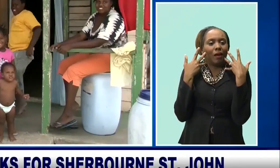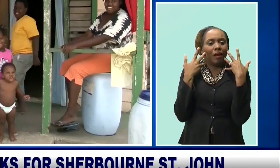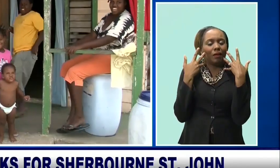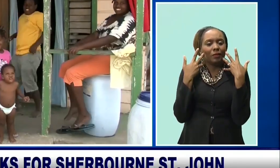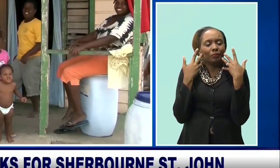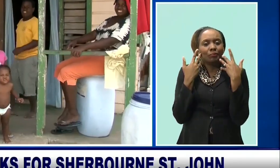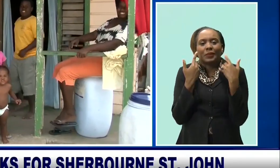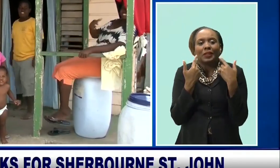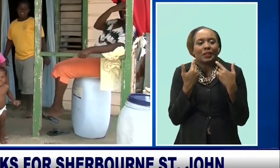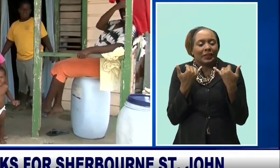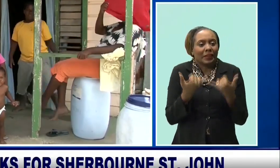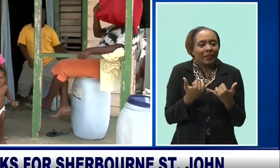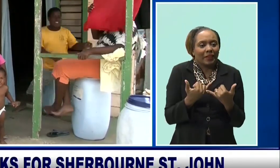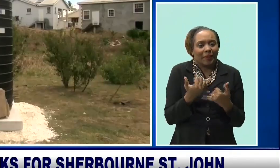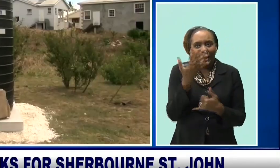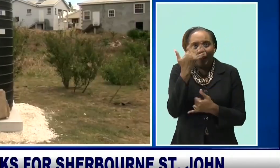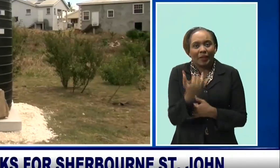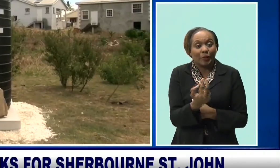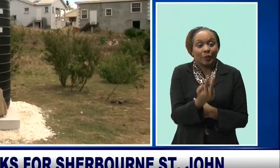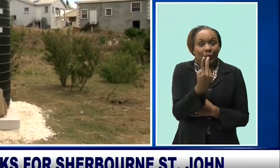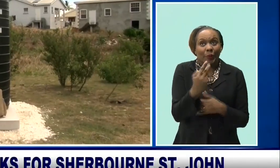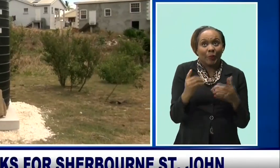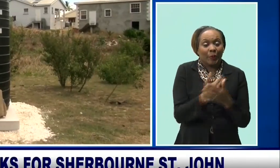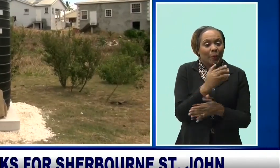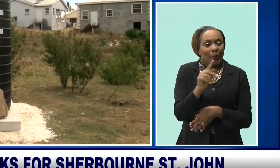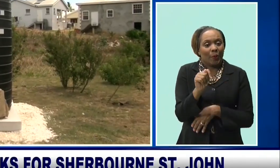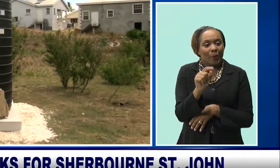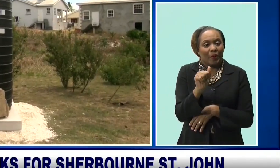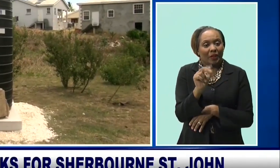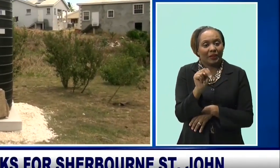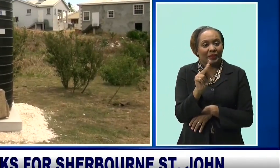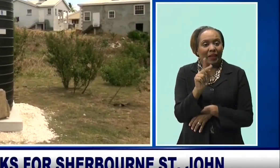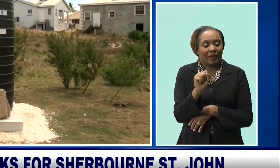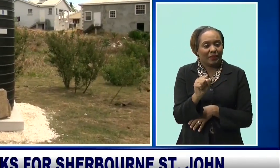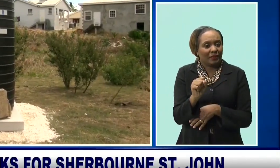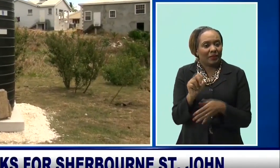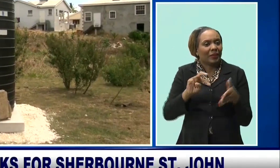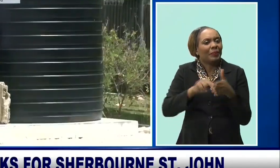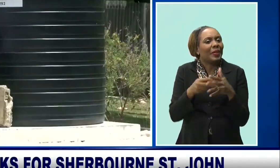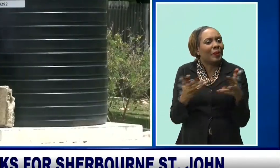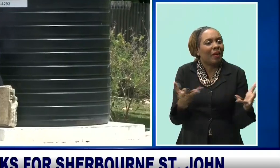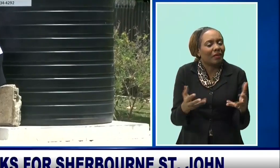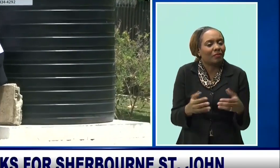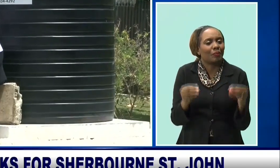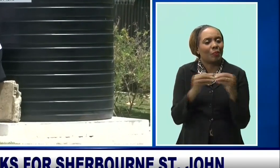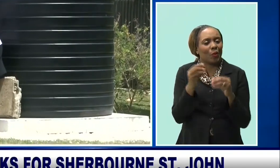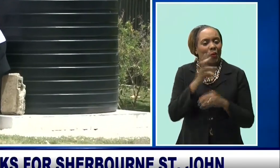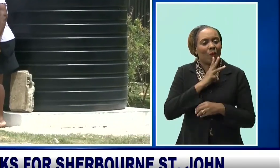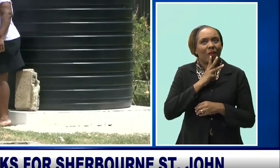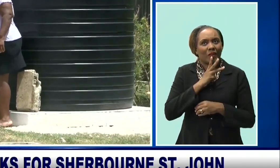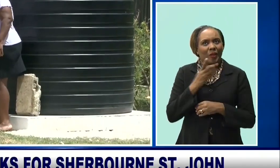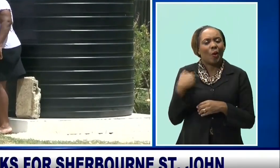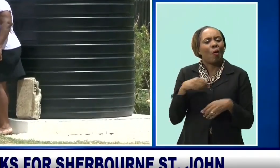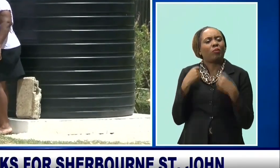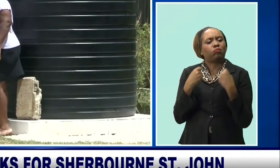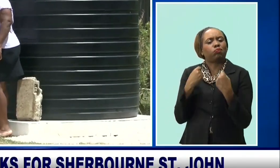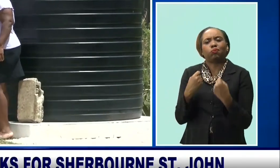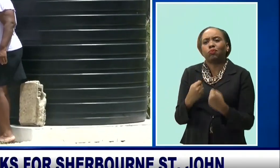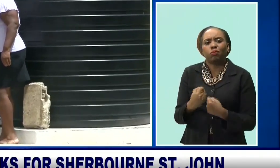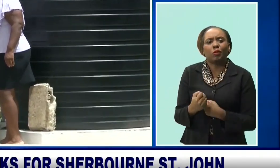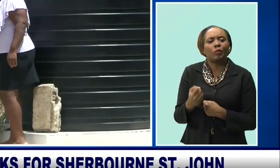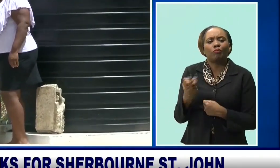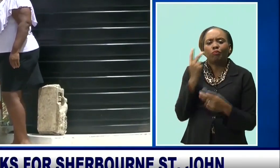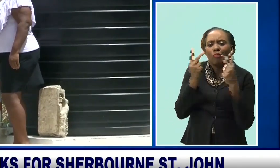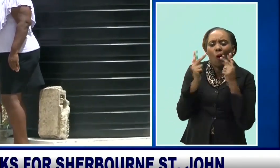community because 2 new tanks simply means more water for them. When our cameras traveled to St. John, we caught